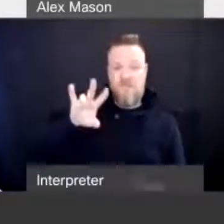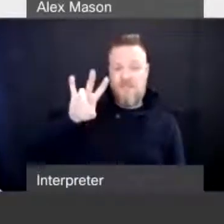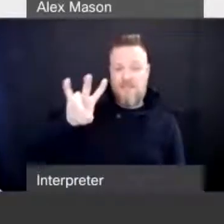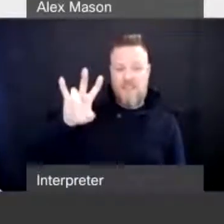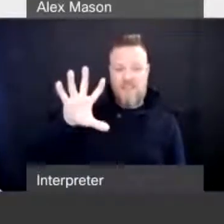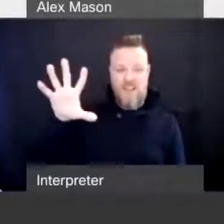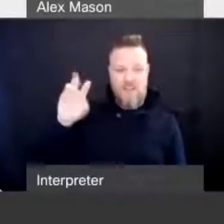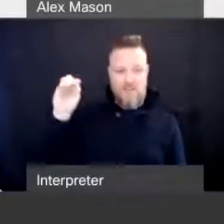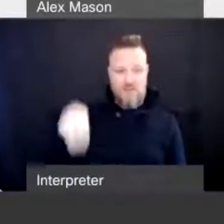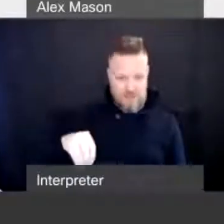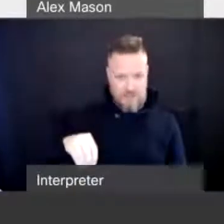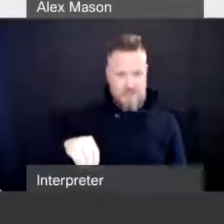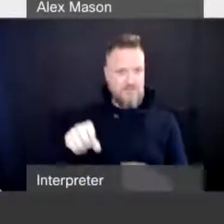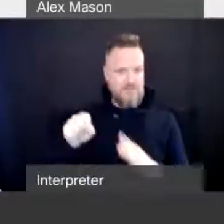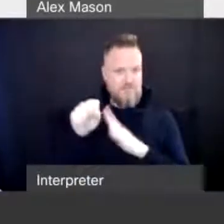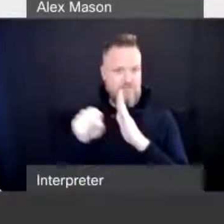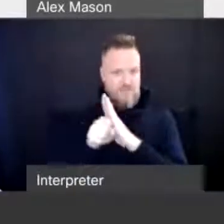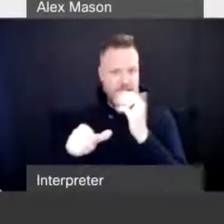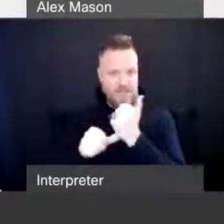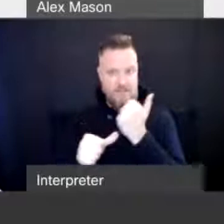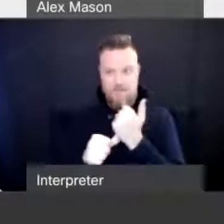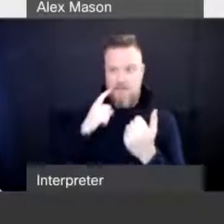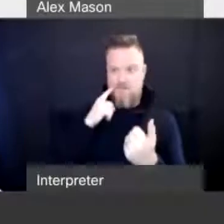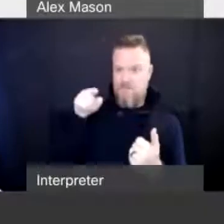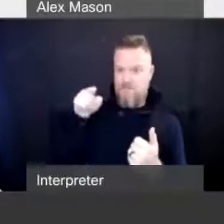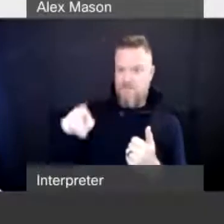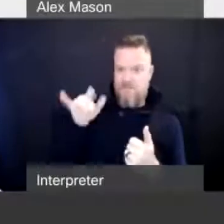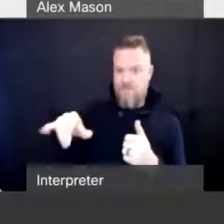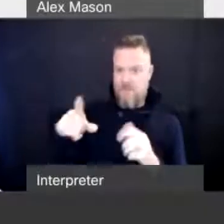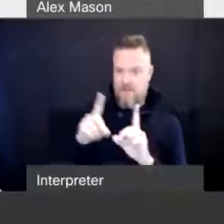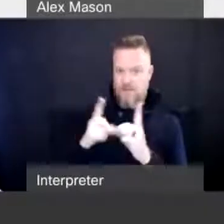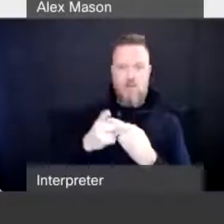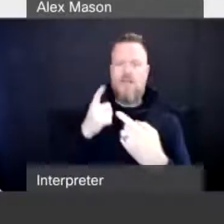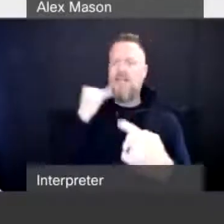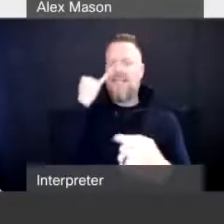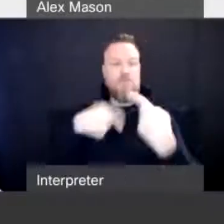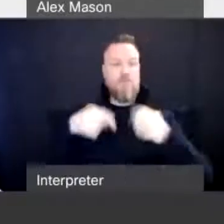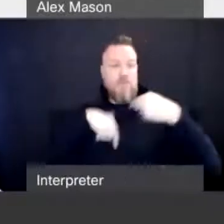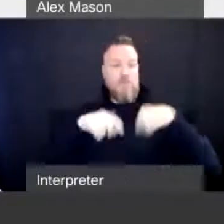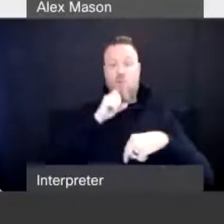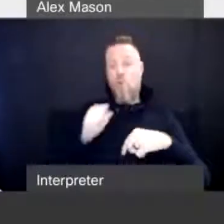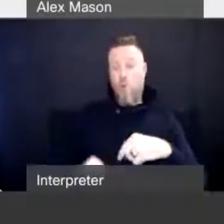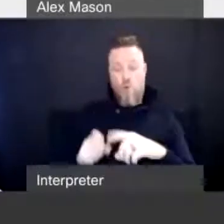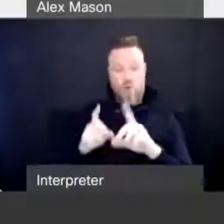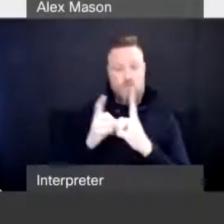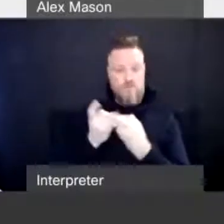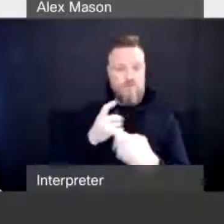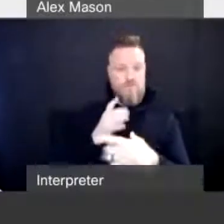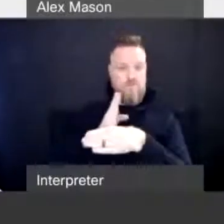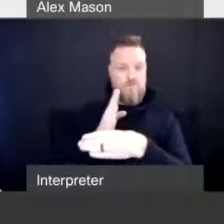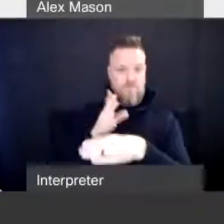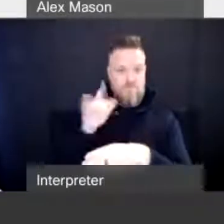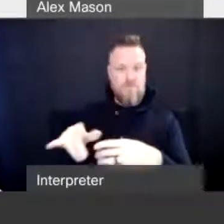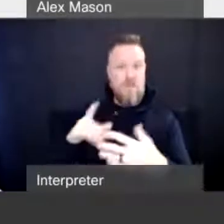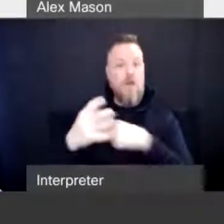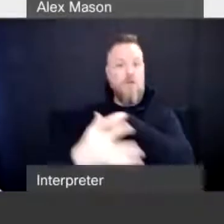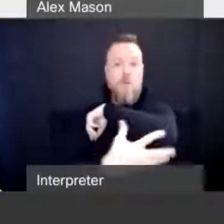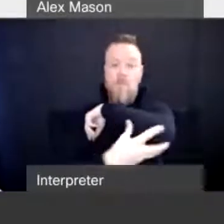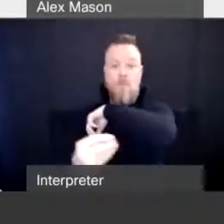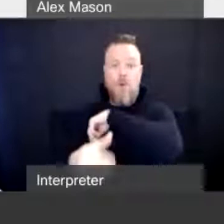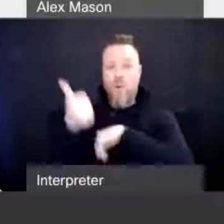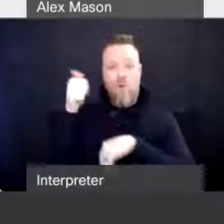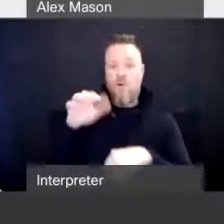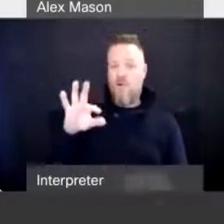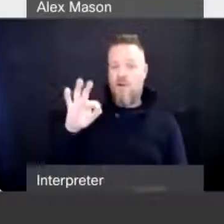So what's happened, and obviously that district, so under the median calculation, that poorest district is Fort Leavenworth. But in the